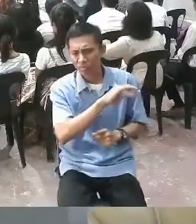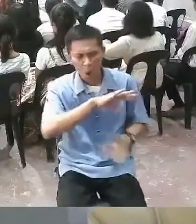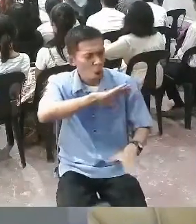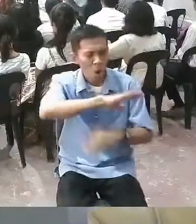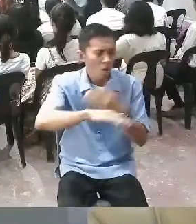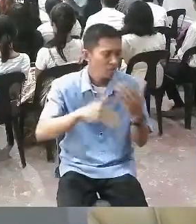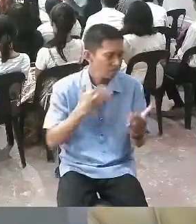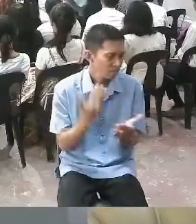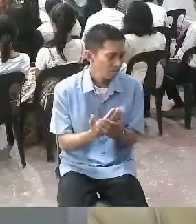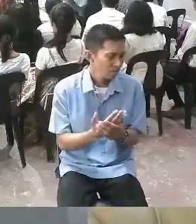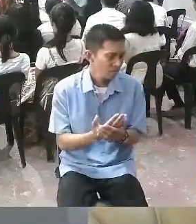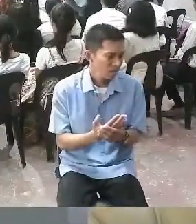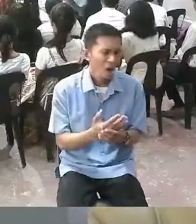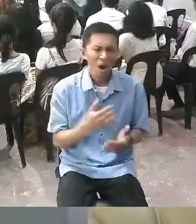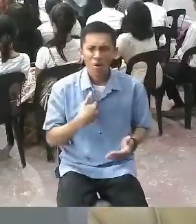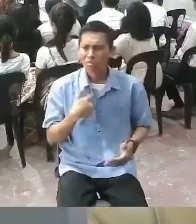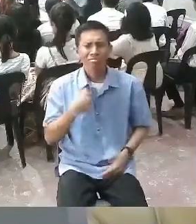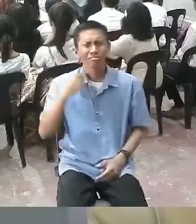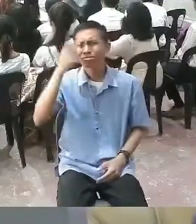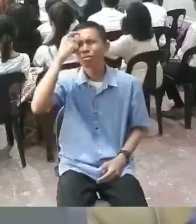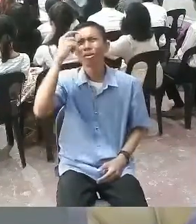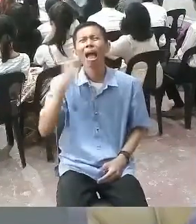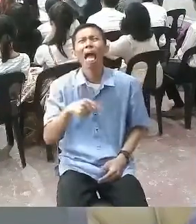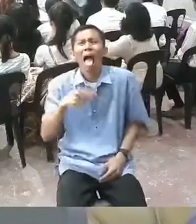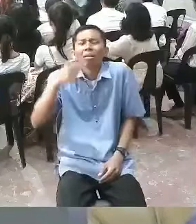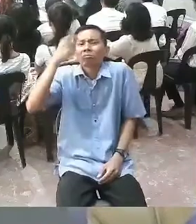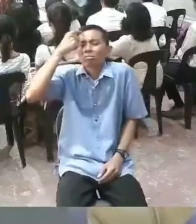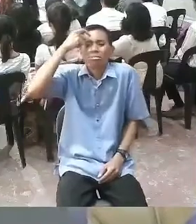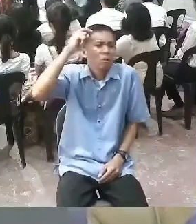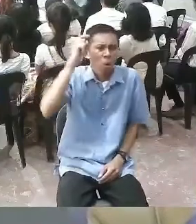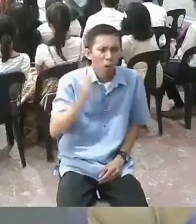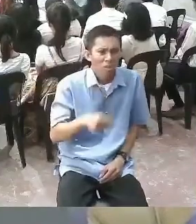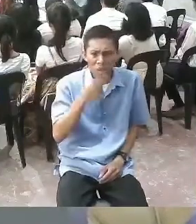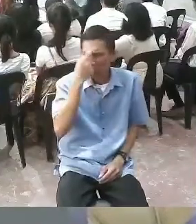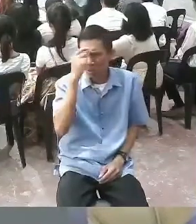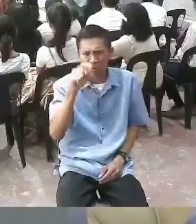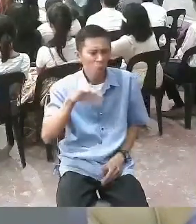I didn't understand that. All of my sin,